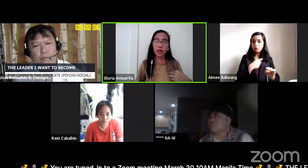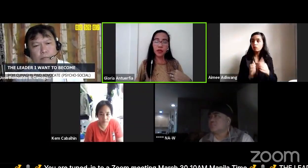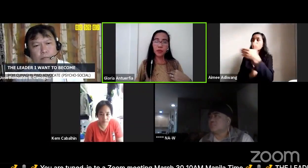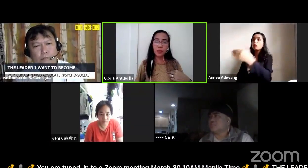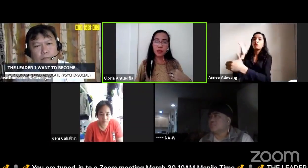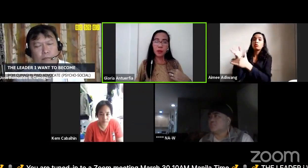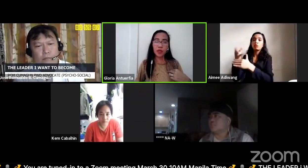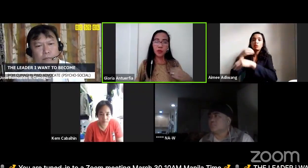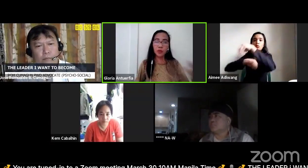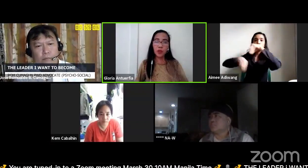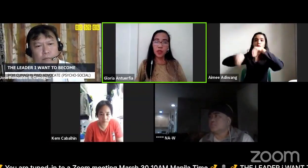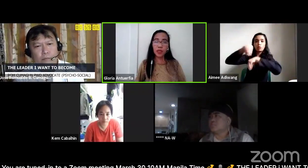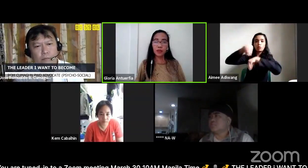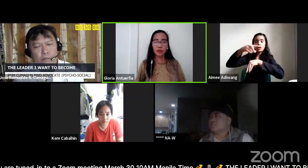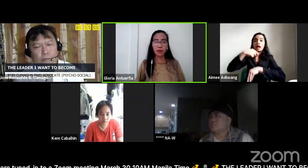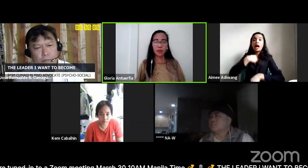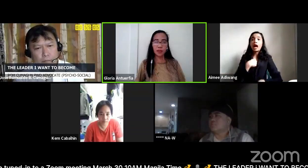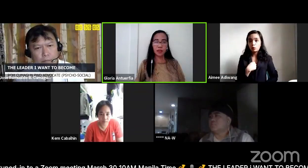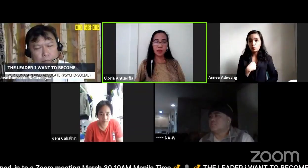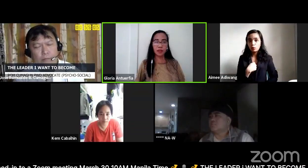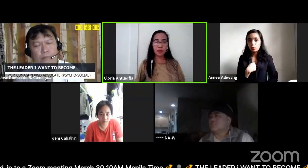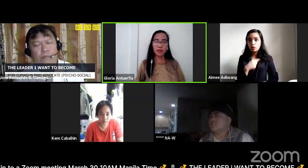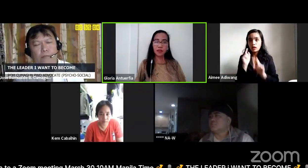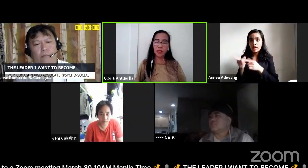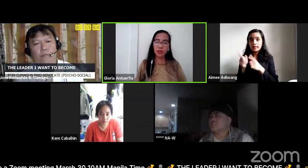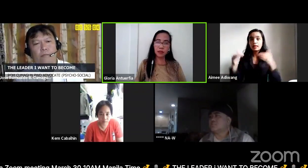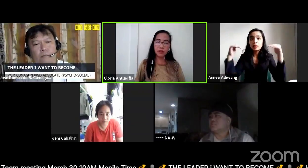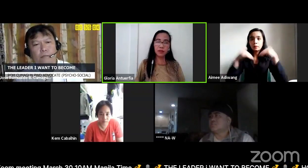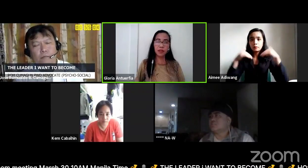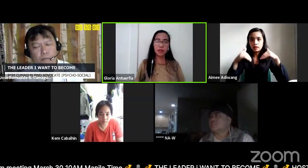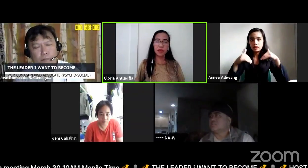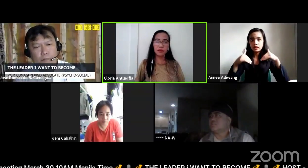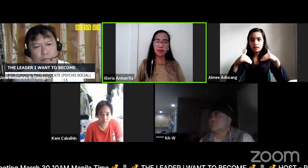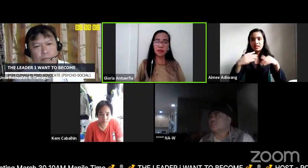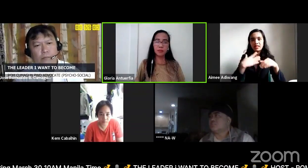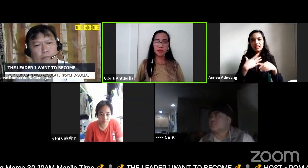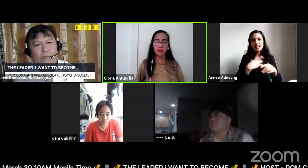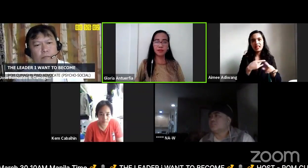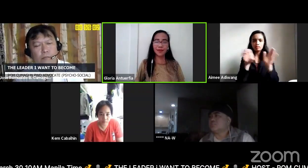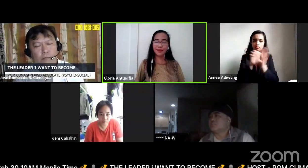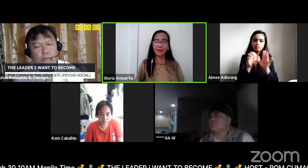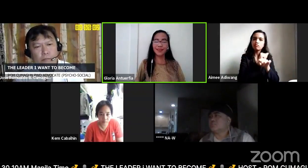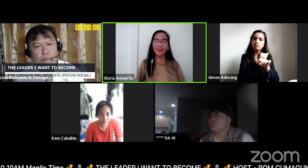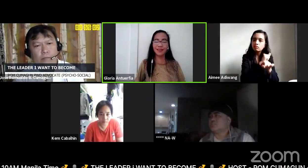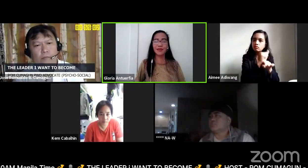be the one to attend the meeting. It's a training 3 day